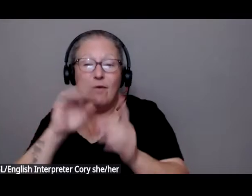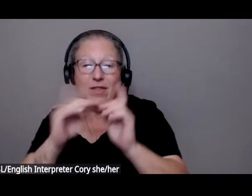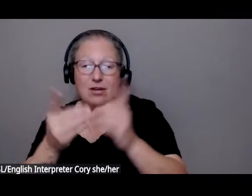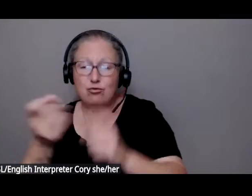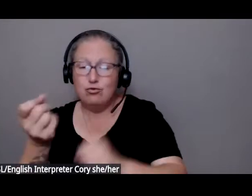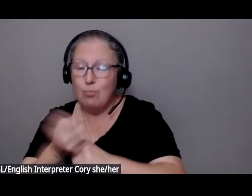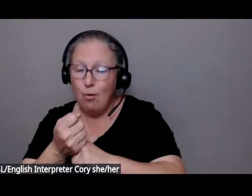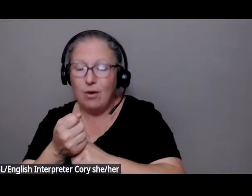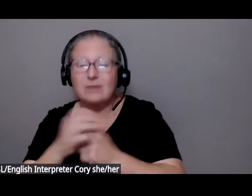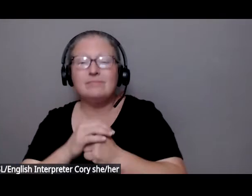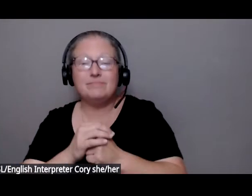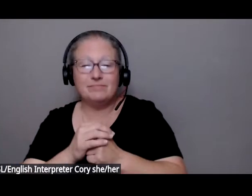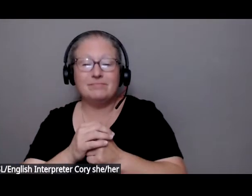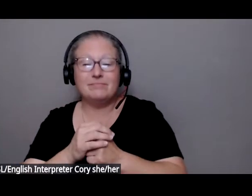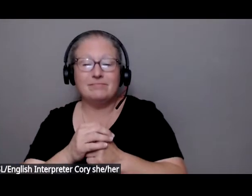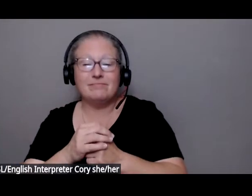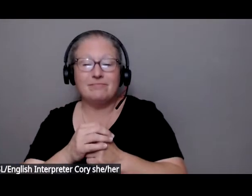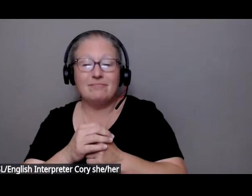support.